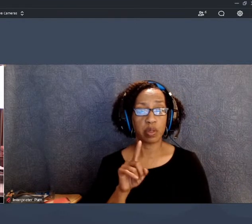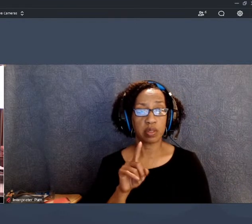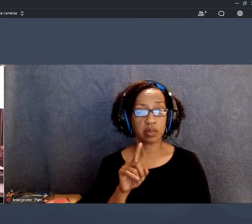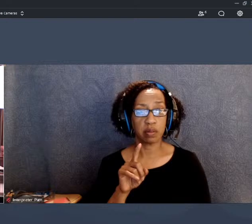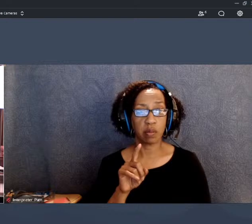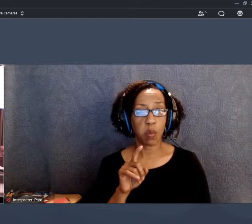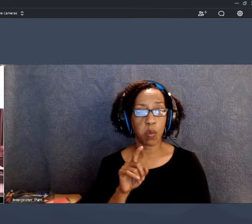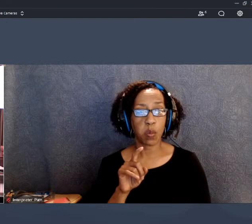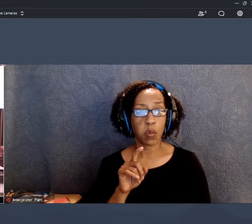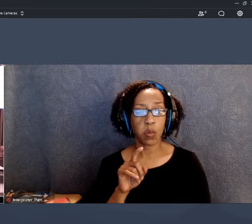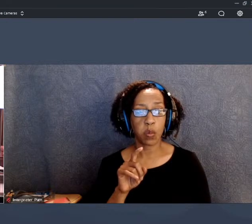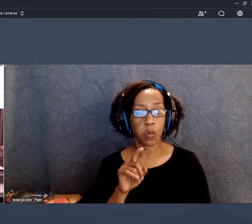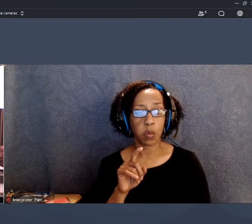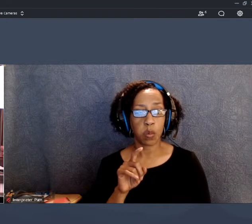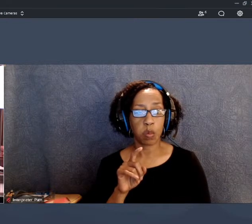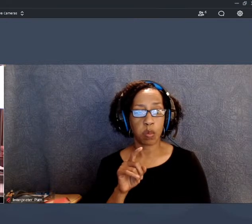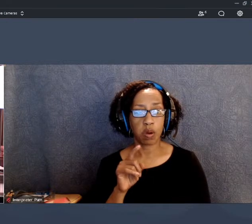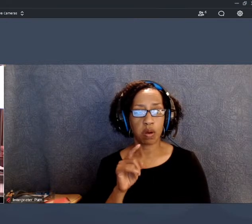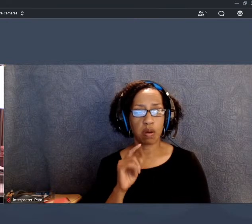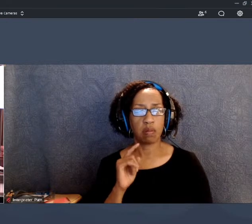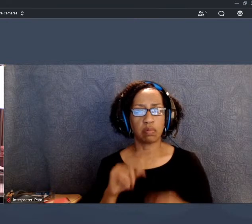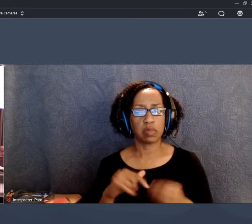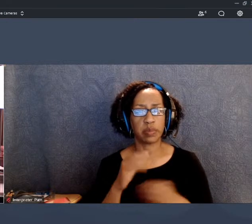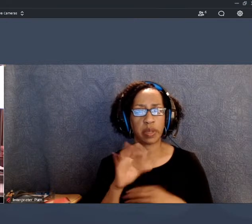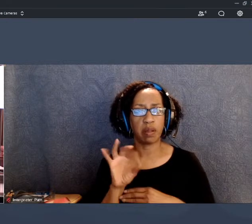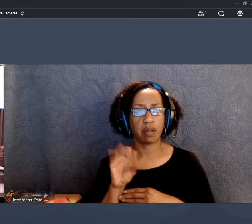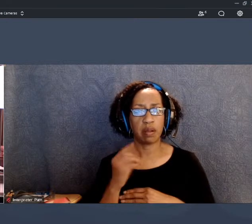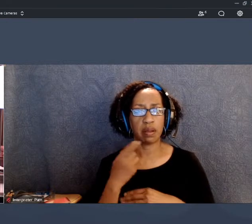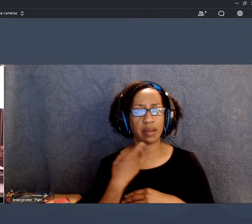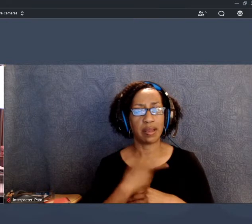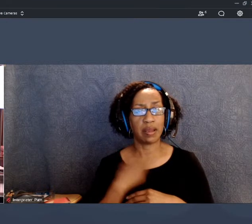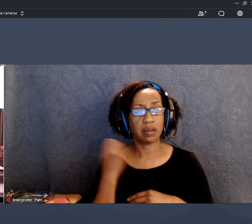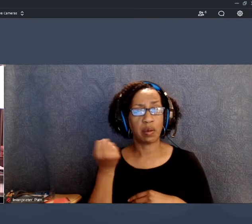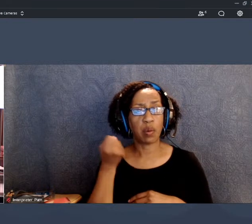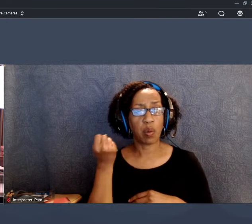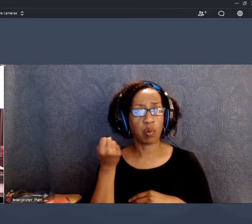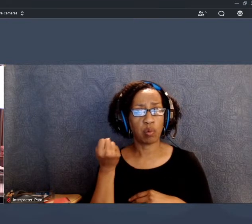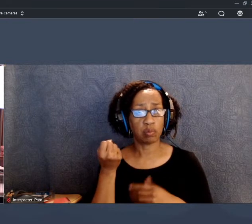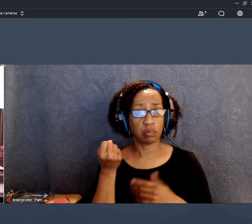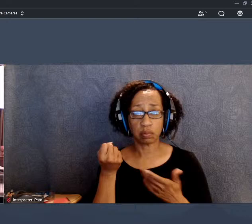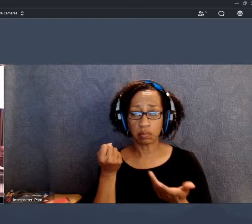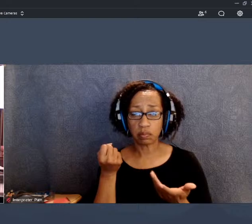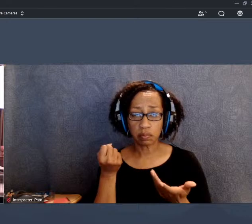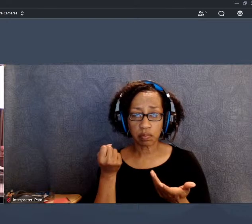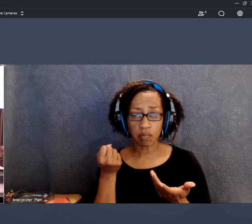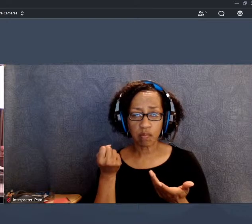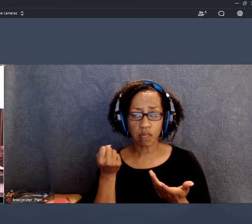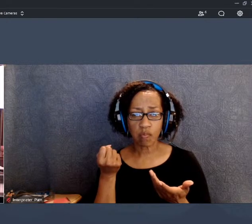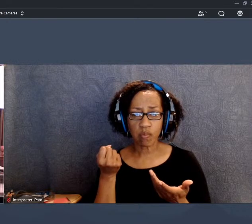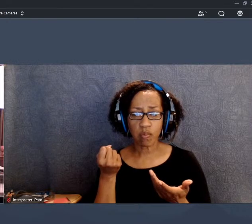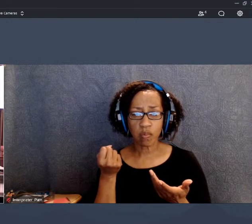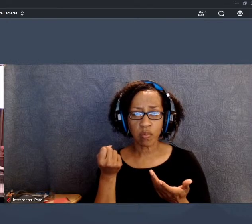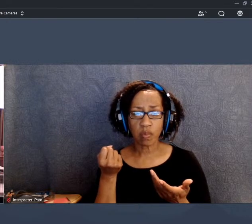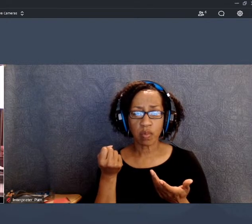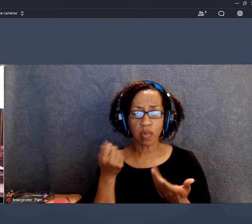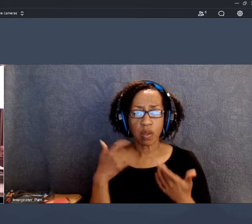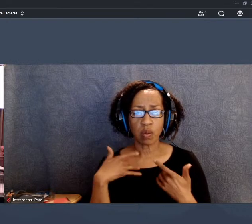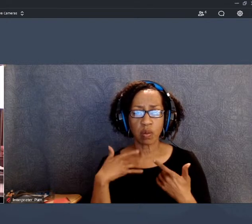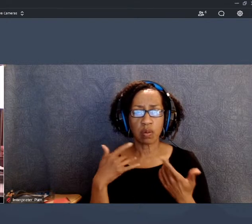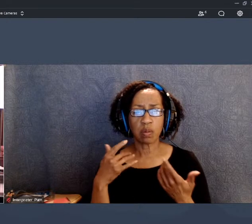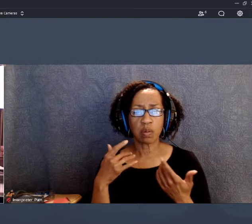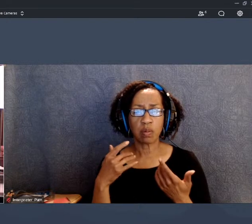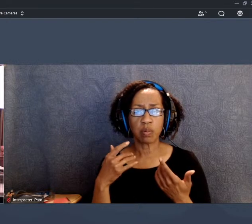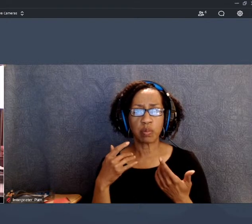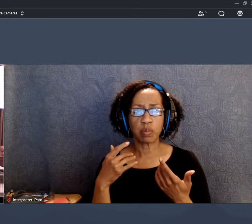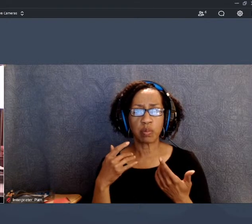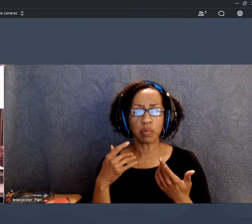I guess, this 90-day hold. And does anybody have an update as far as where do we stand as far as the moratorium on eviction?